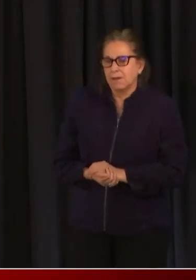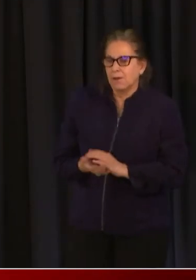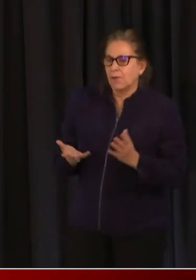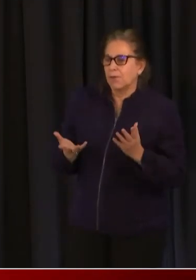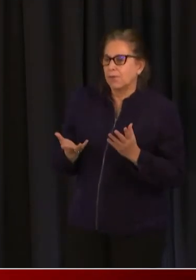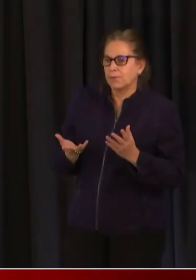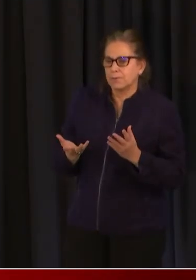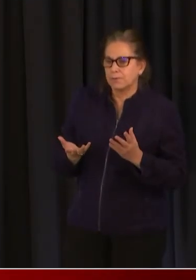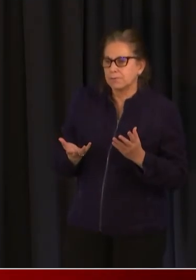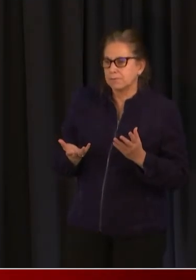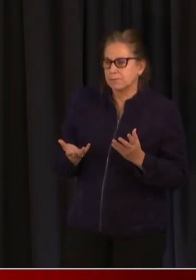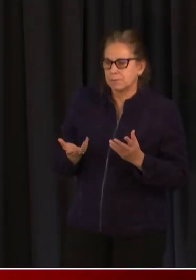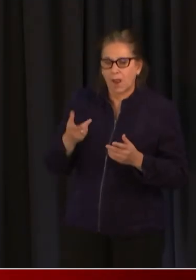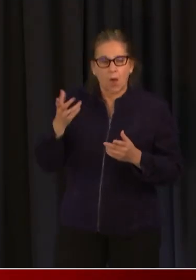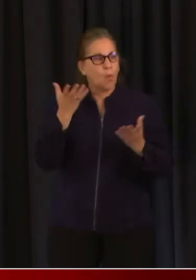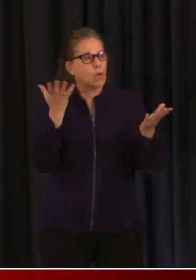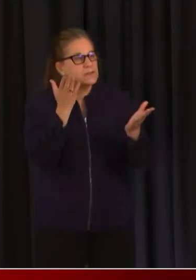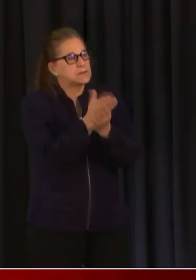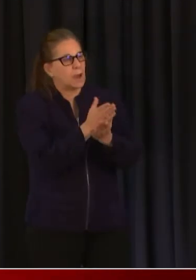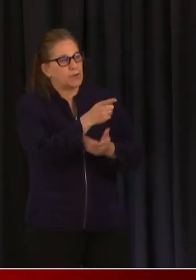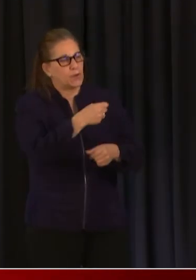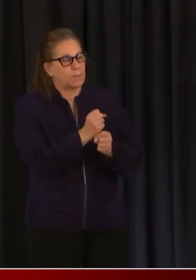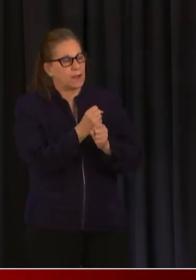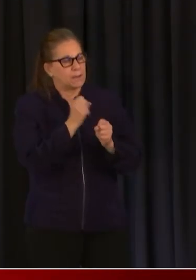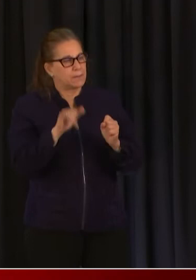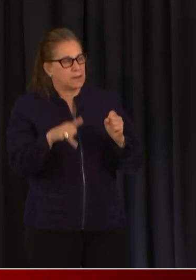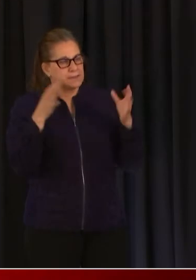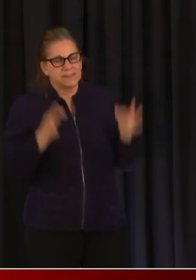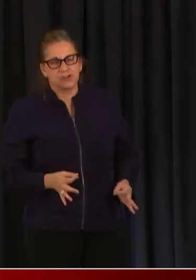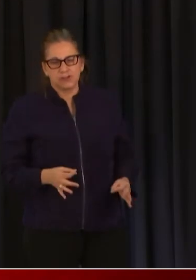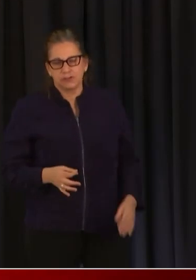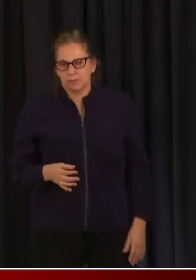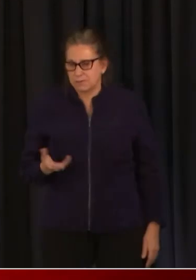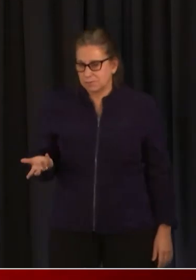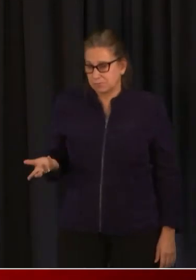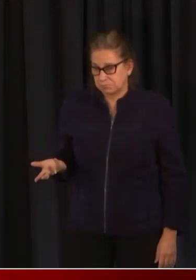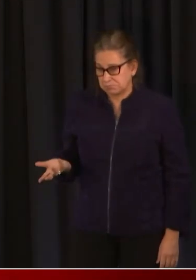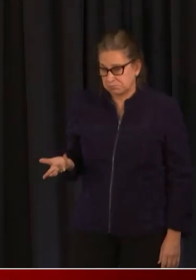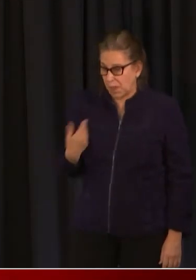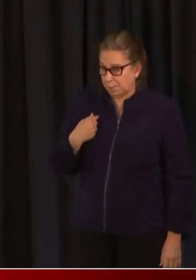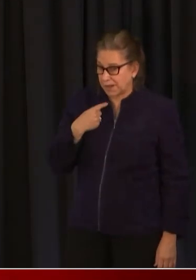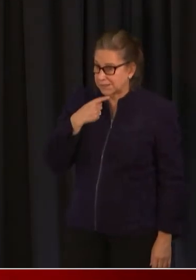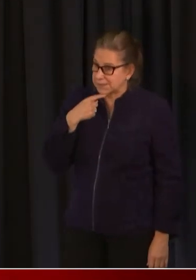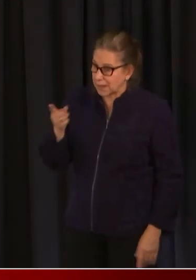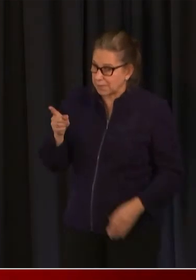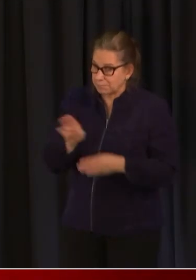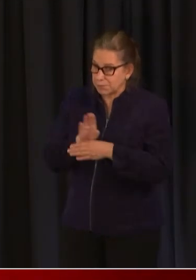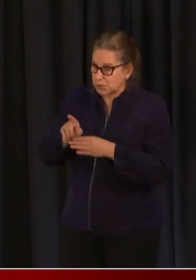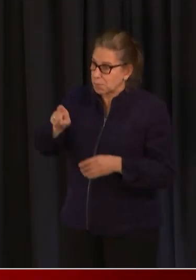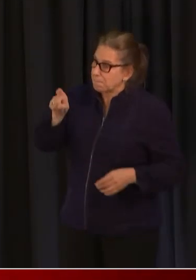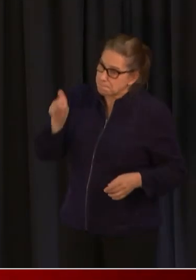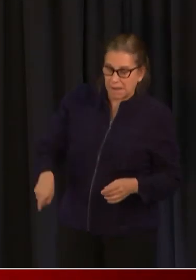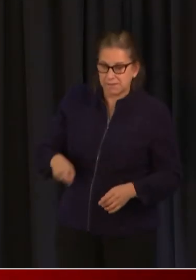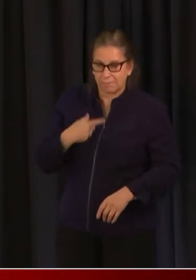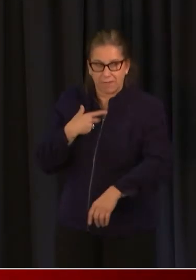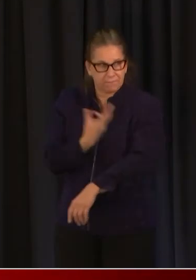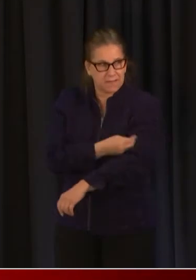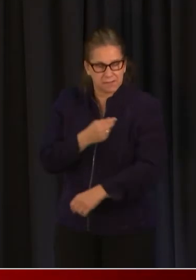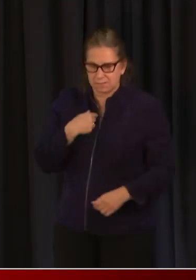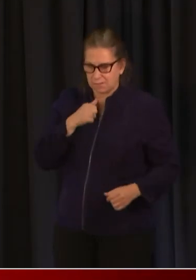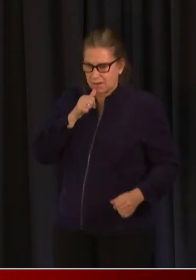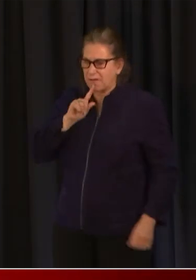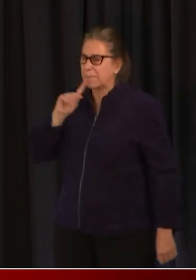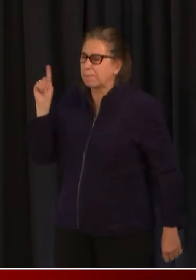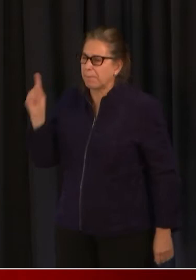from making a decision or having a position? I'm not going to tell a business that they have to have